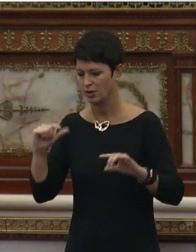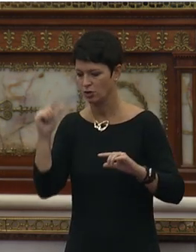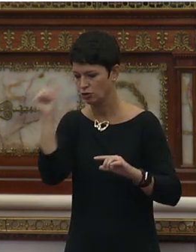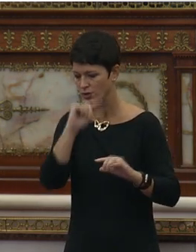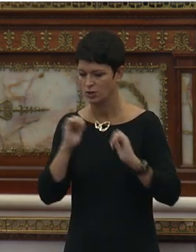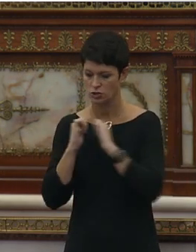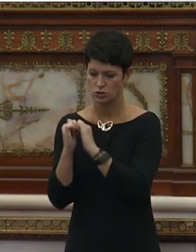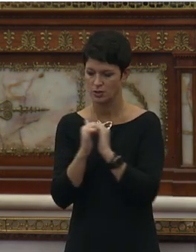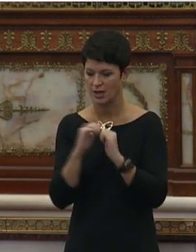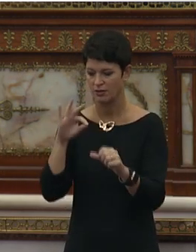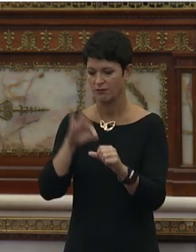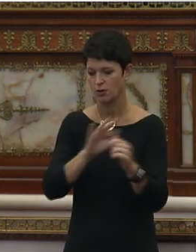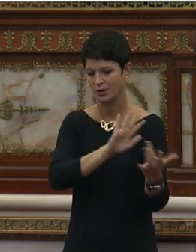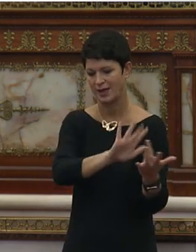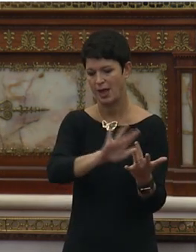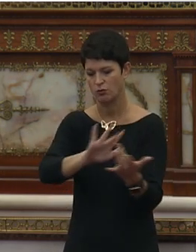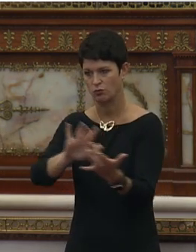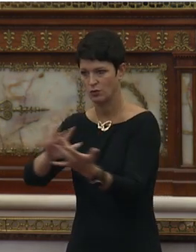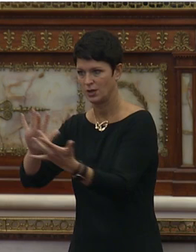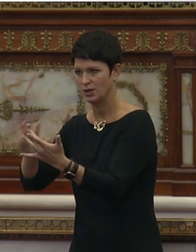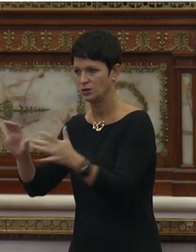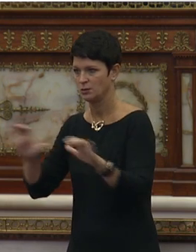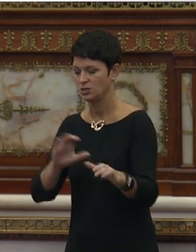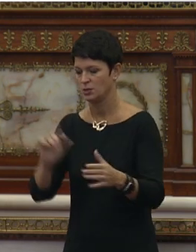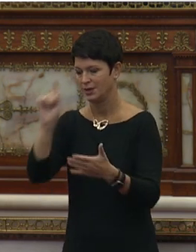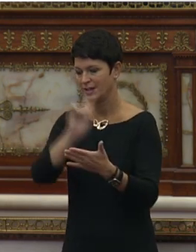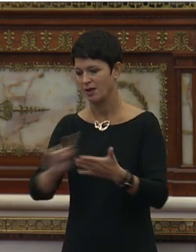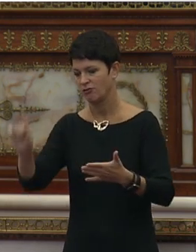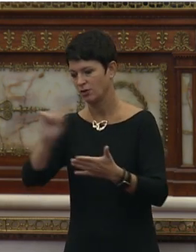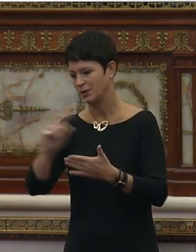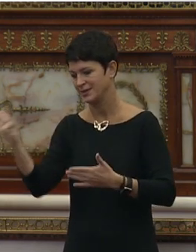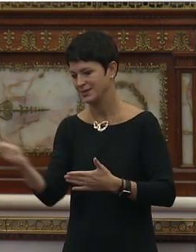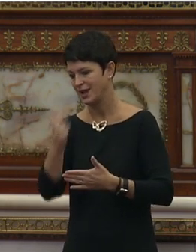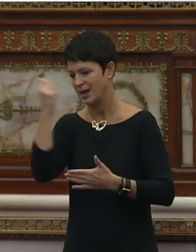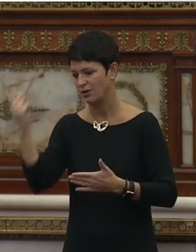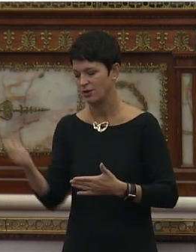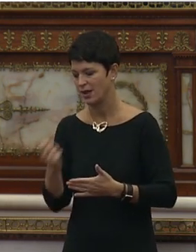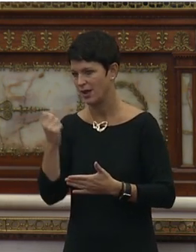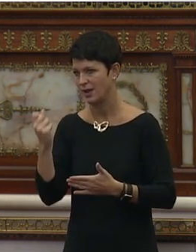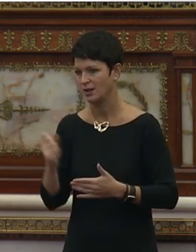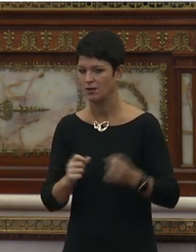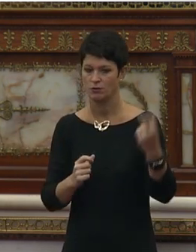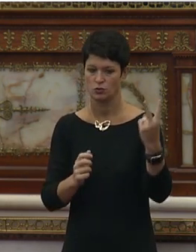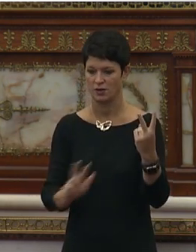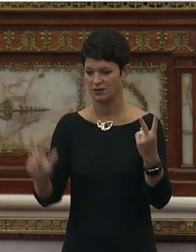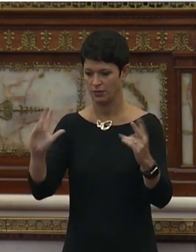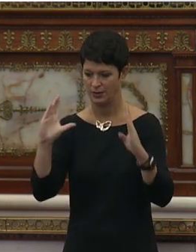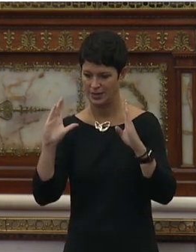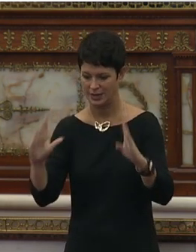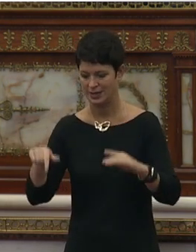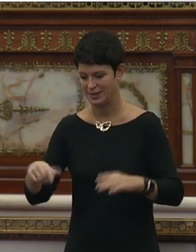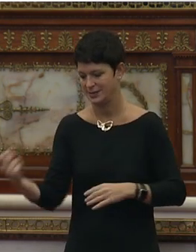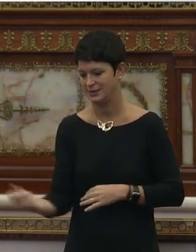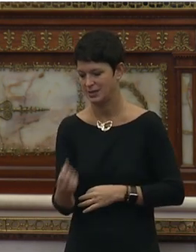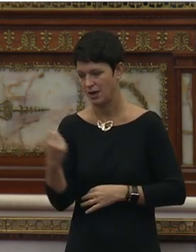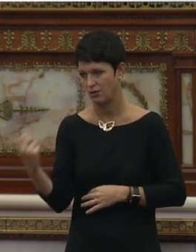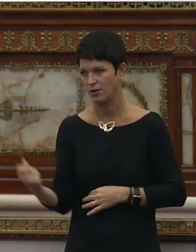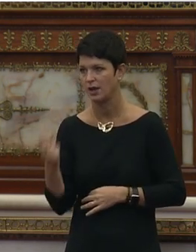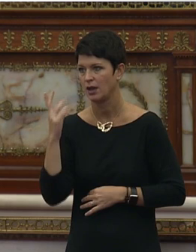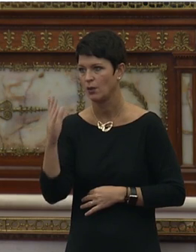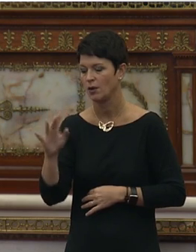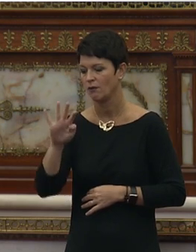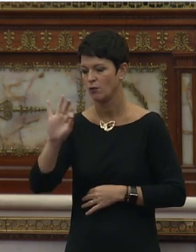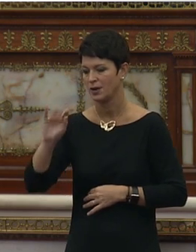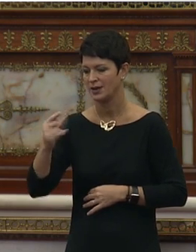Together voter outreach. We've been doing this every Saturday from the hours of 12 to 3. This Saturday will be in